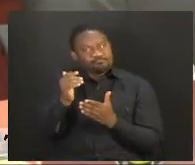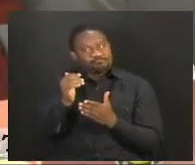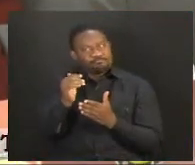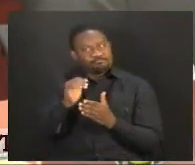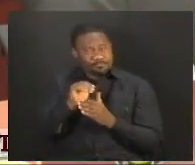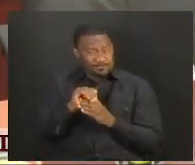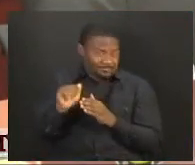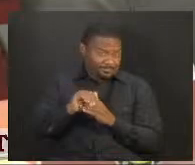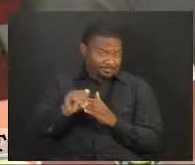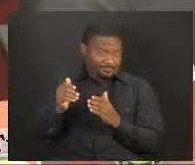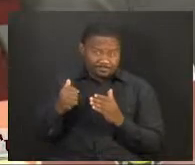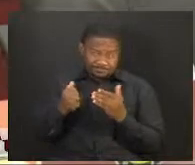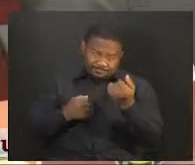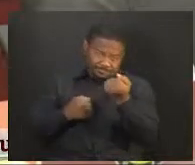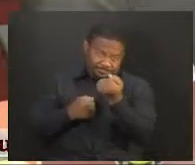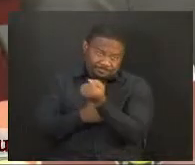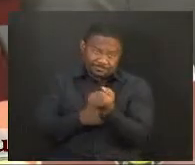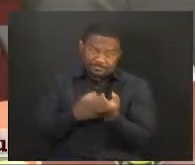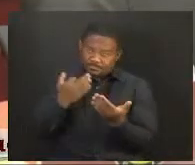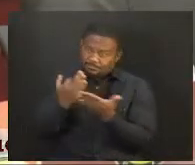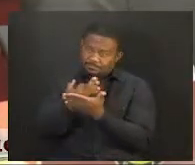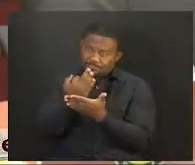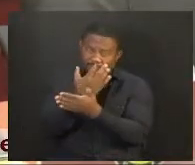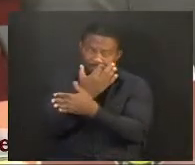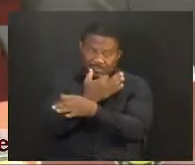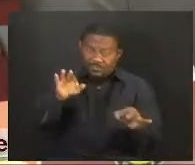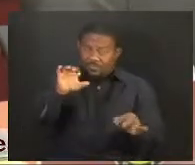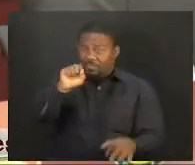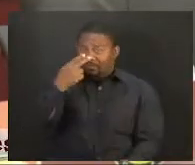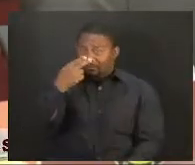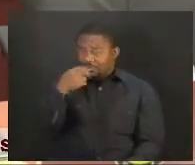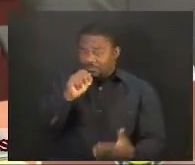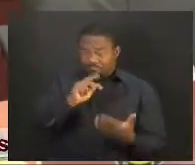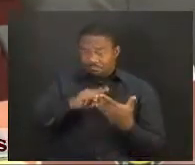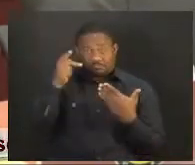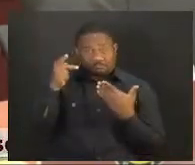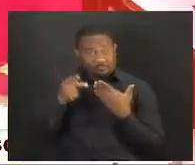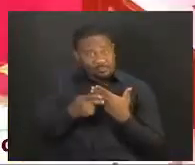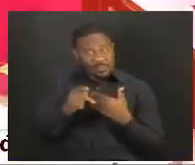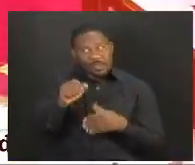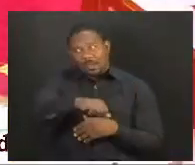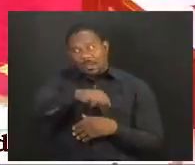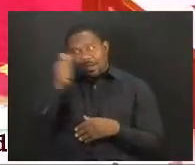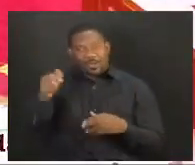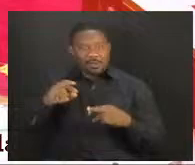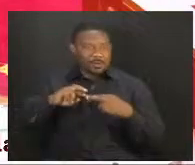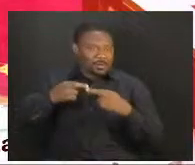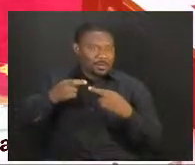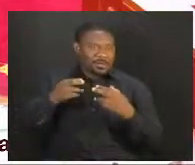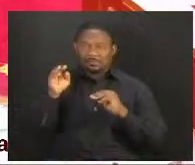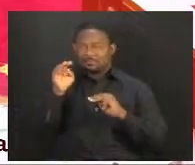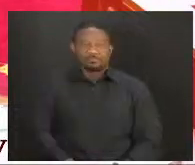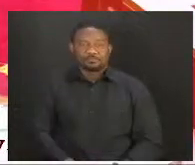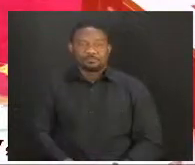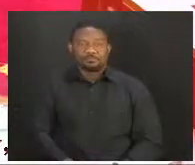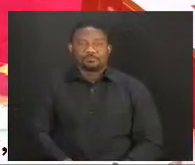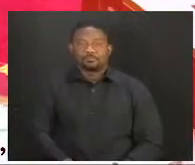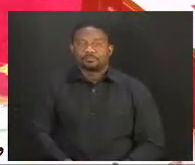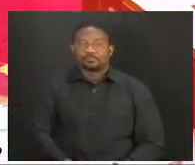specifically for financing free secondary education program and other related expenditures.